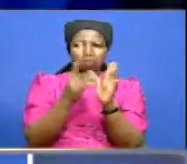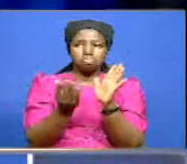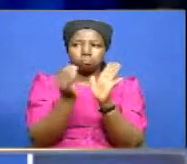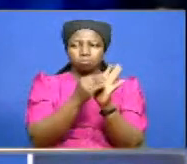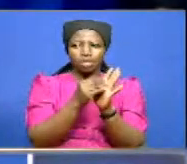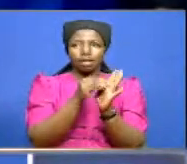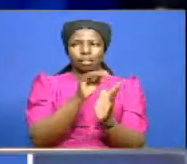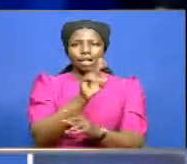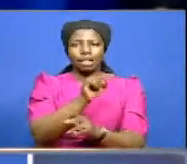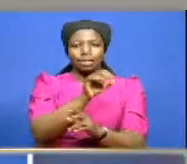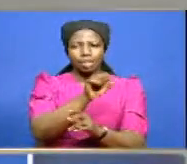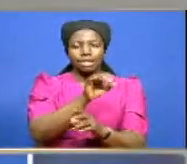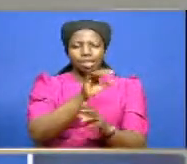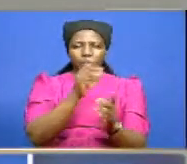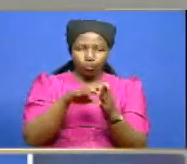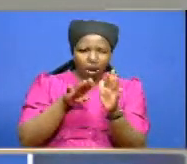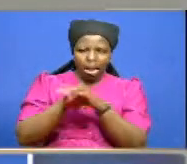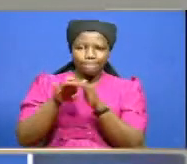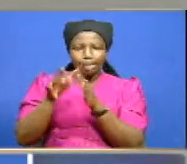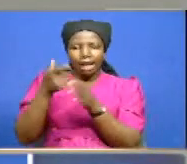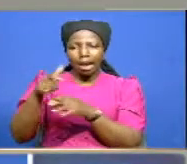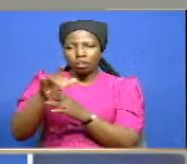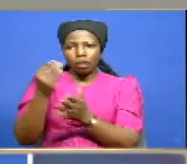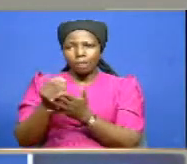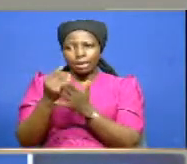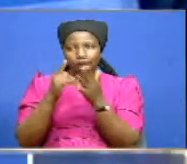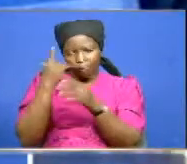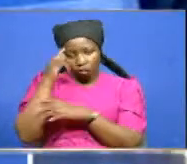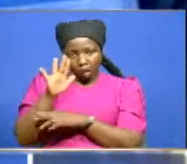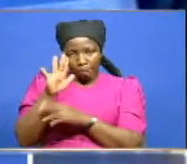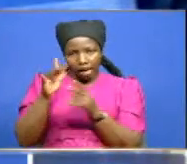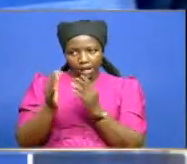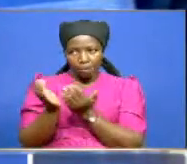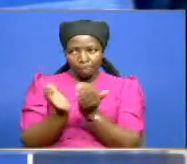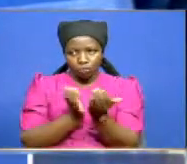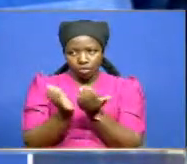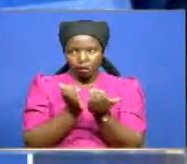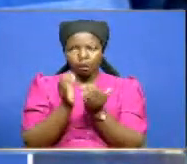additional capital for their startups. Homeboys becomes the first company in the media and